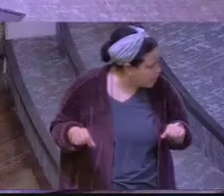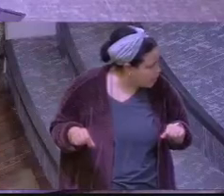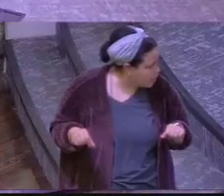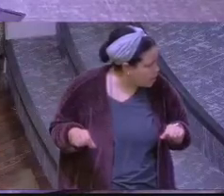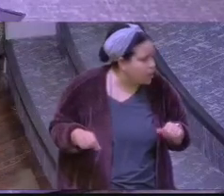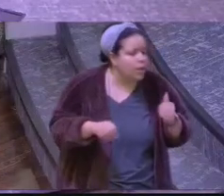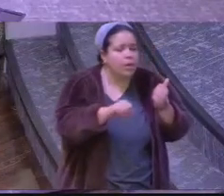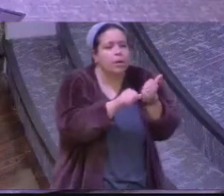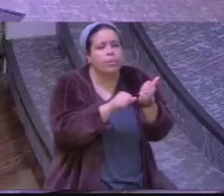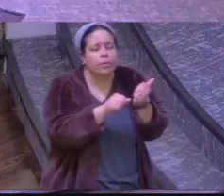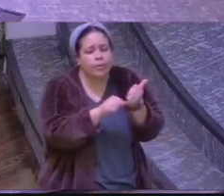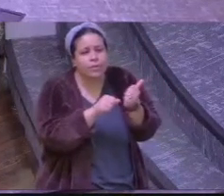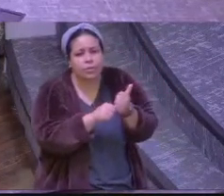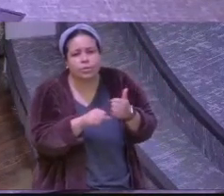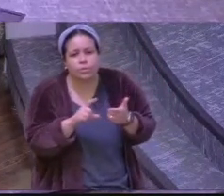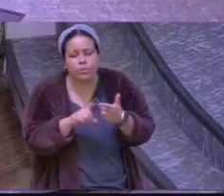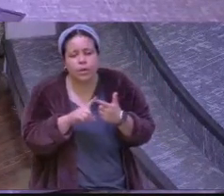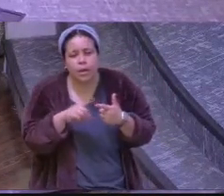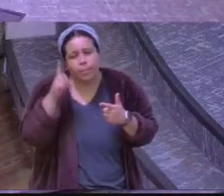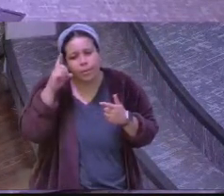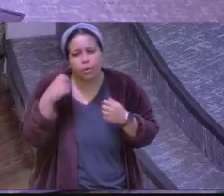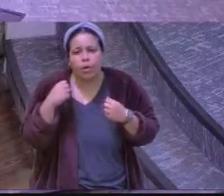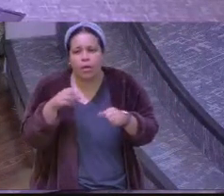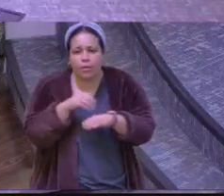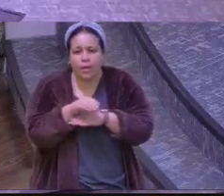health counselors brought over.